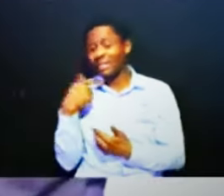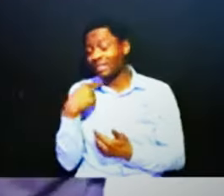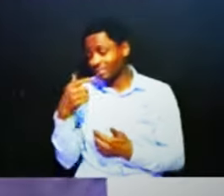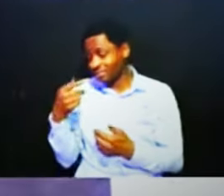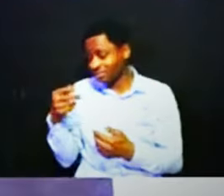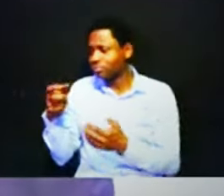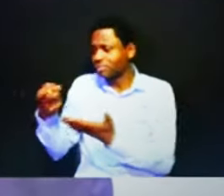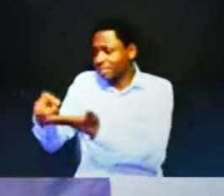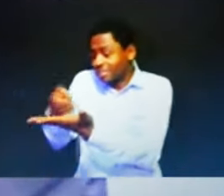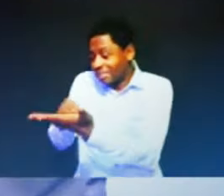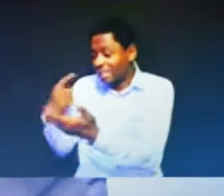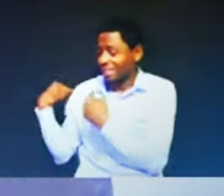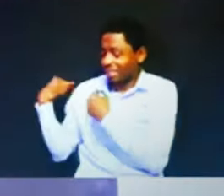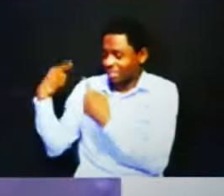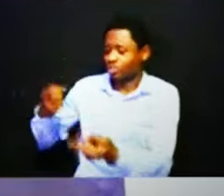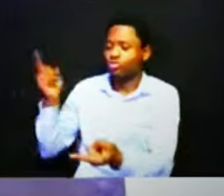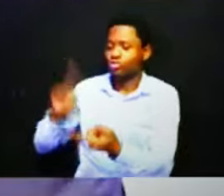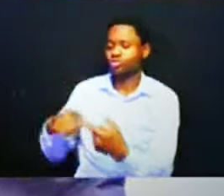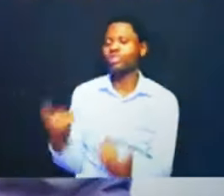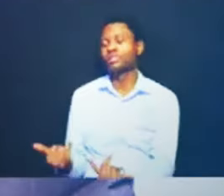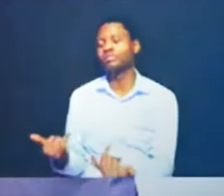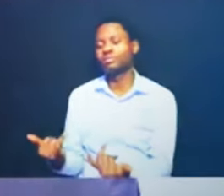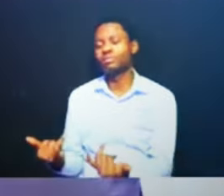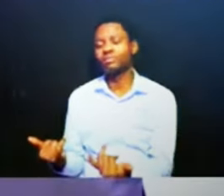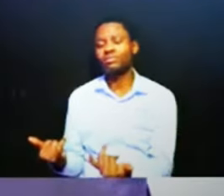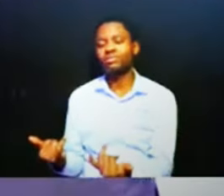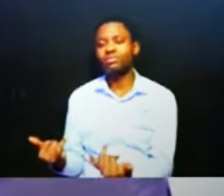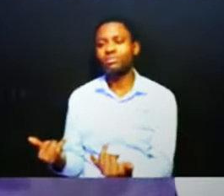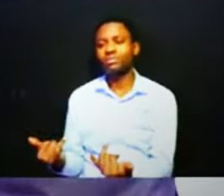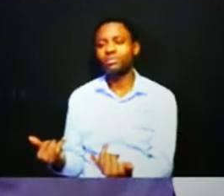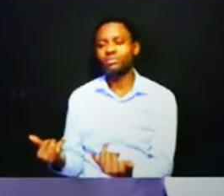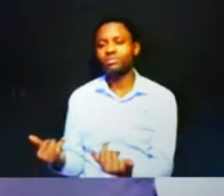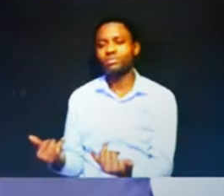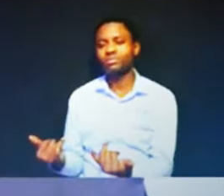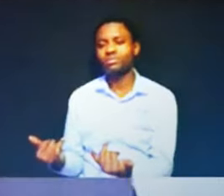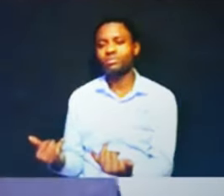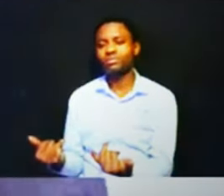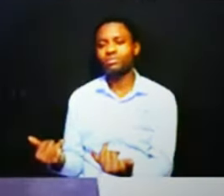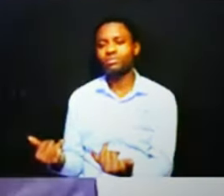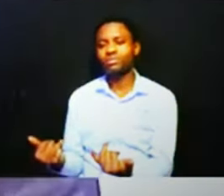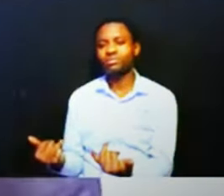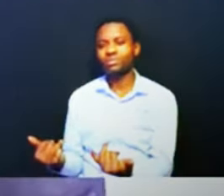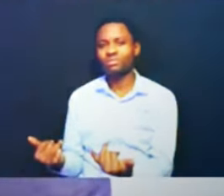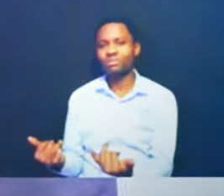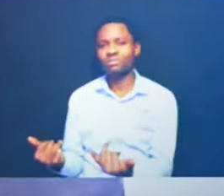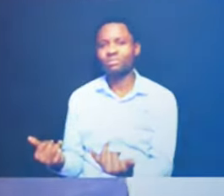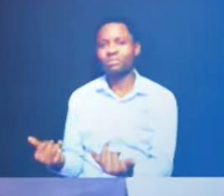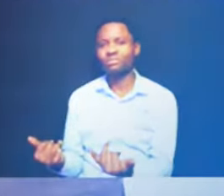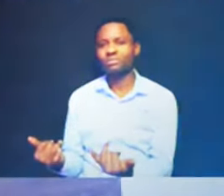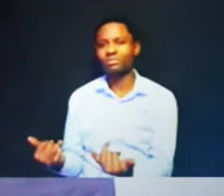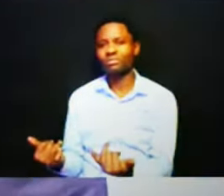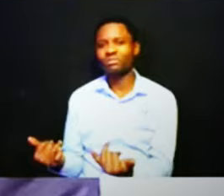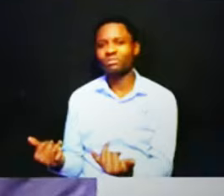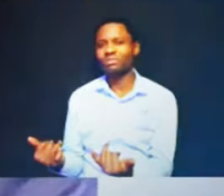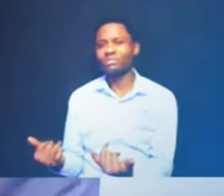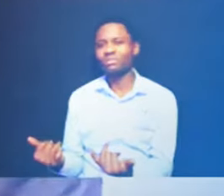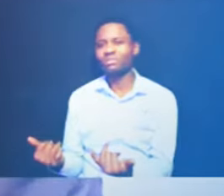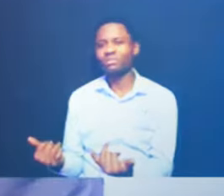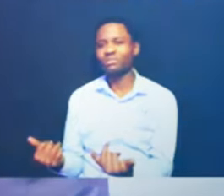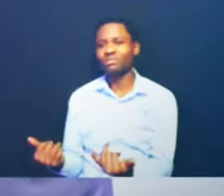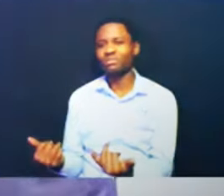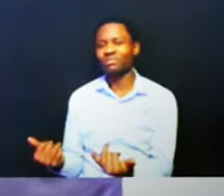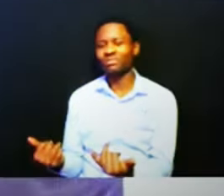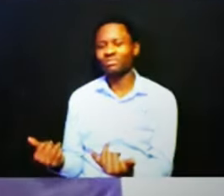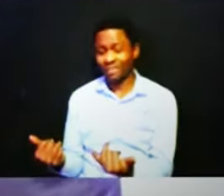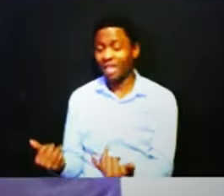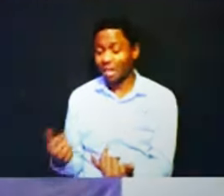Danny said, "Dang, Aras, until you are tall, a beba way, and yet you won't come out, BC." And I've deliberately not followed up